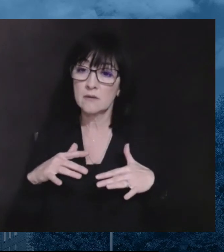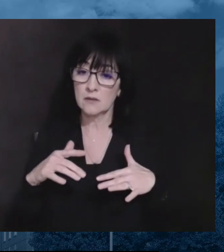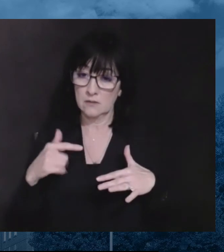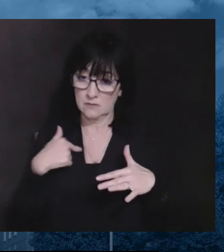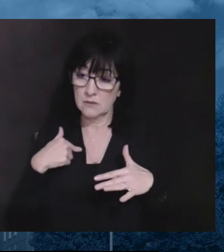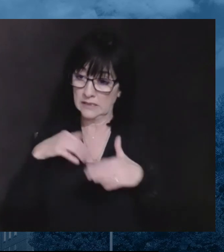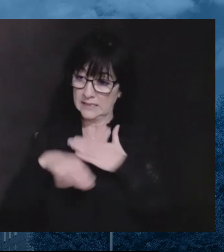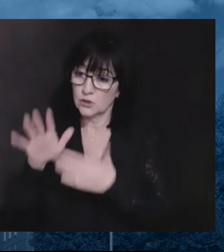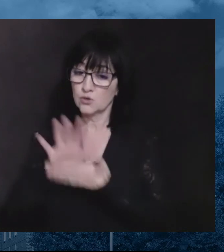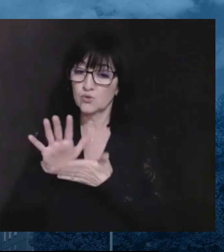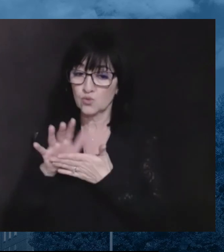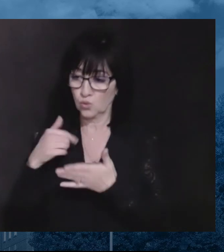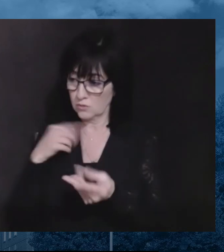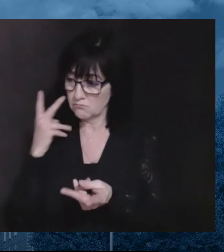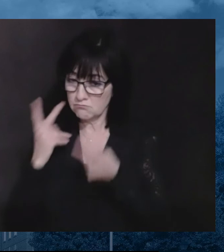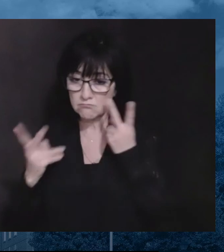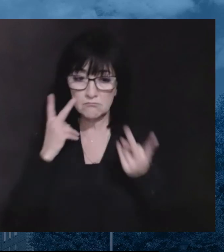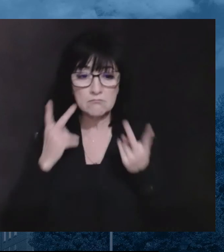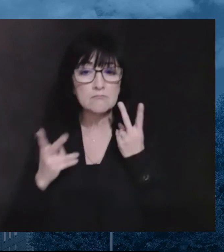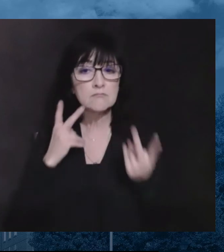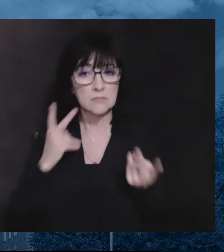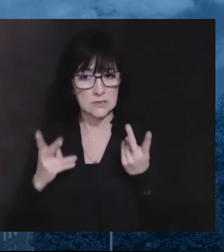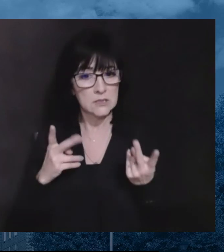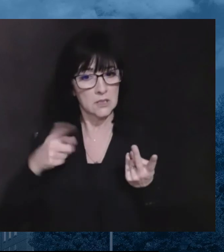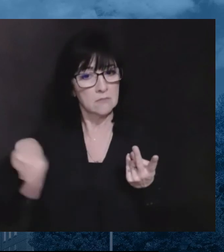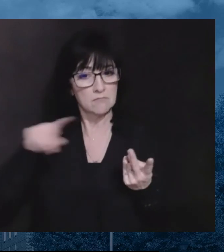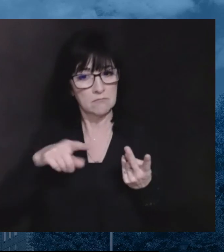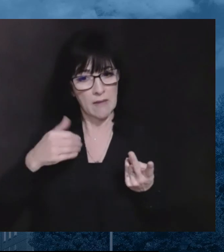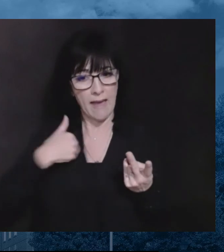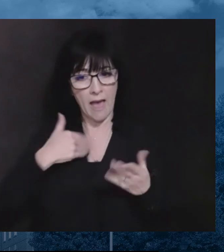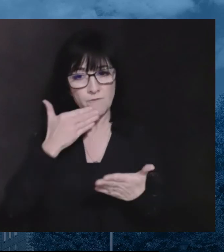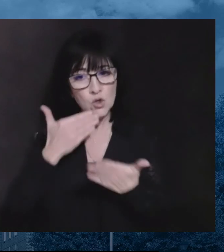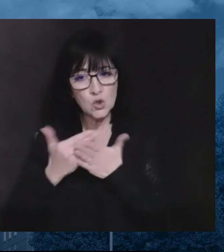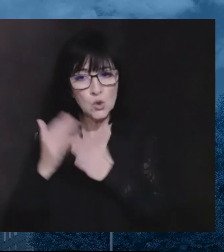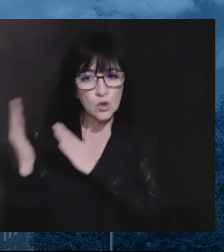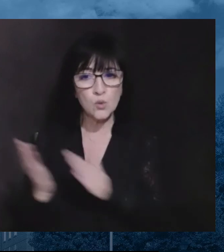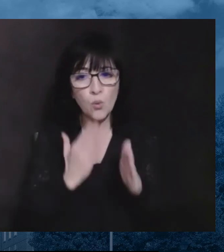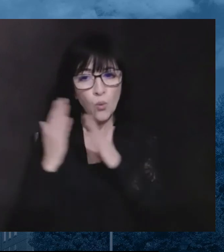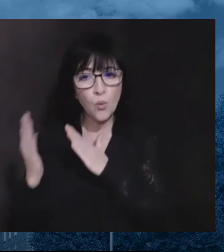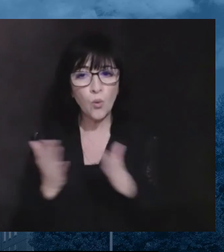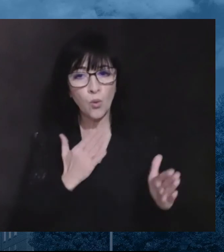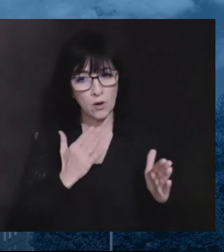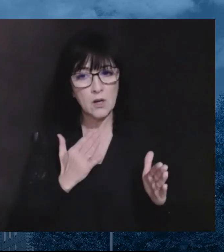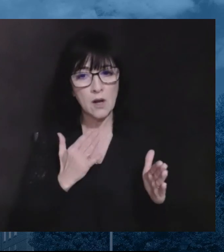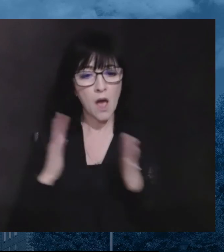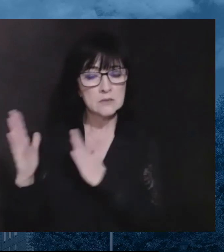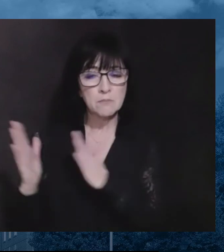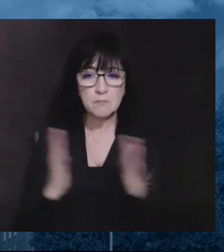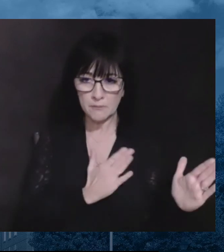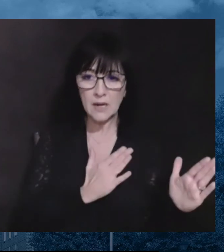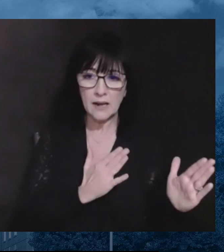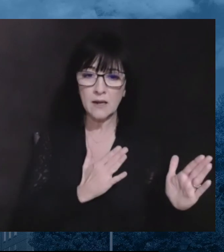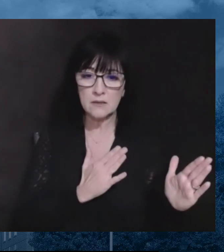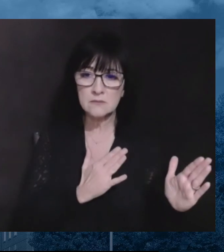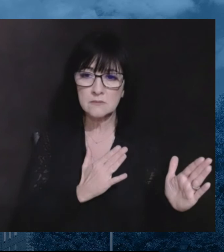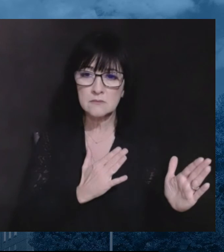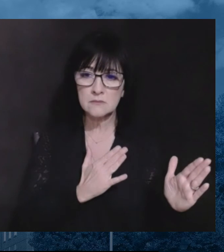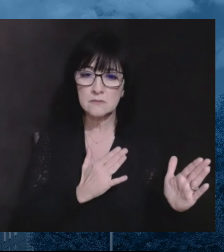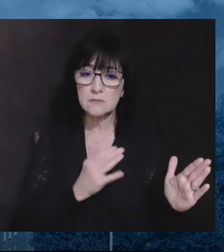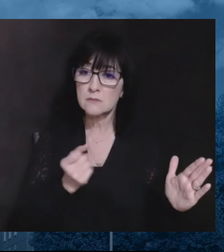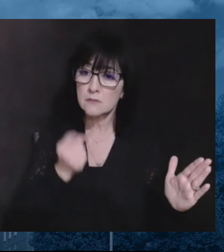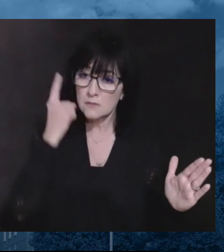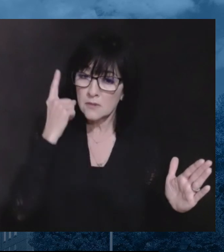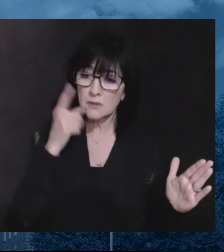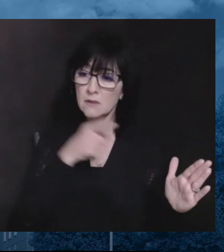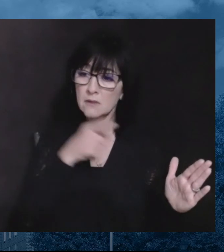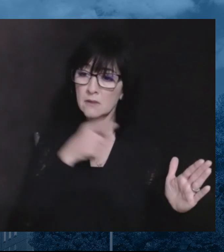that occur very effectively, I might add. And then to be careful with respect to